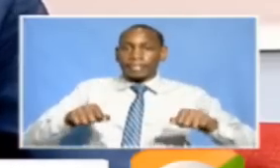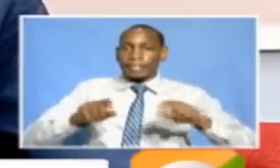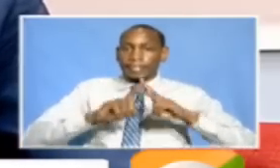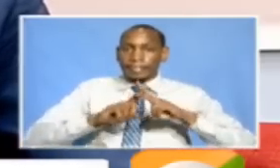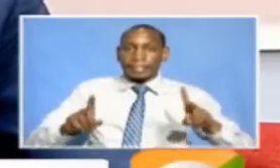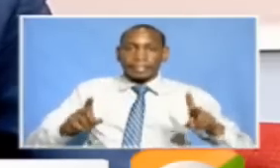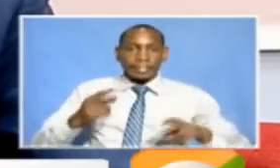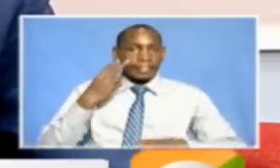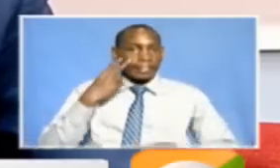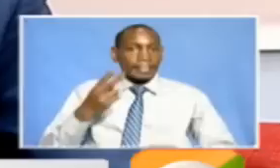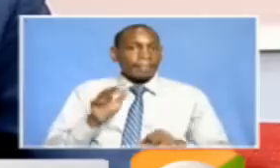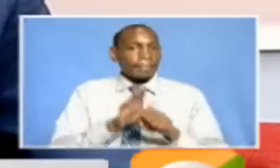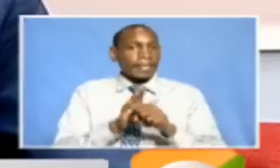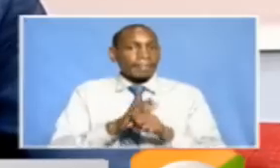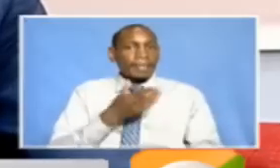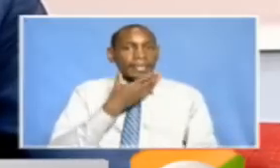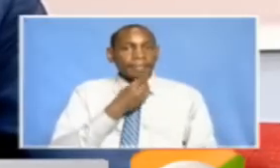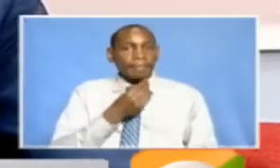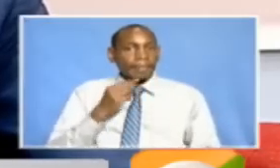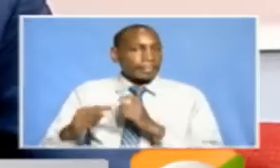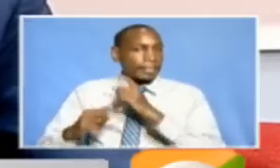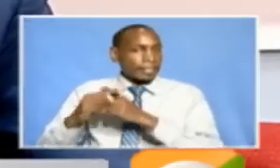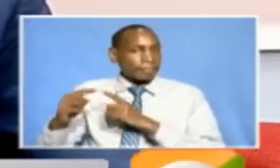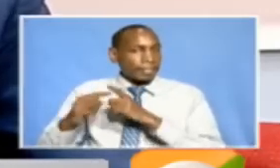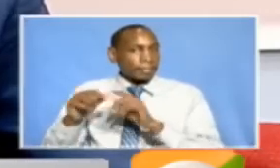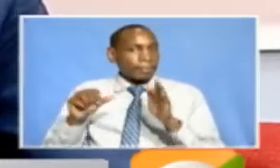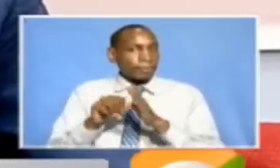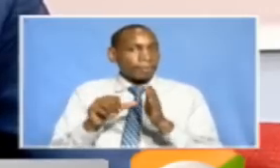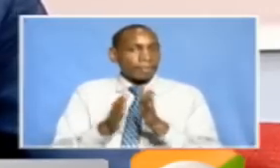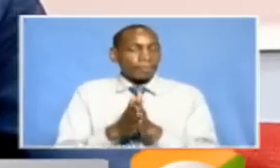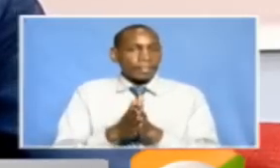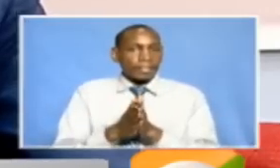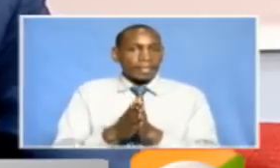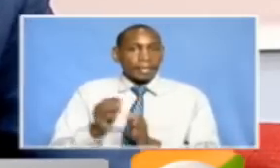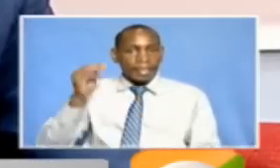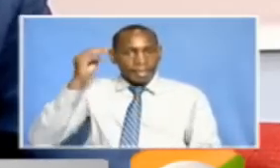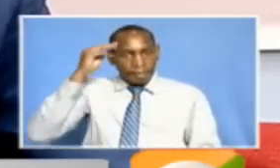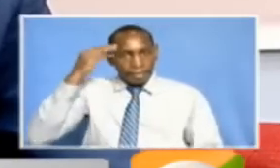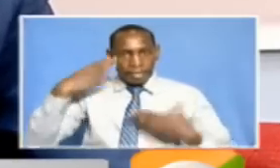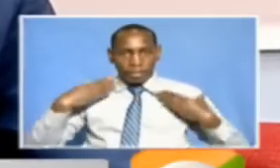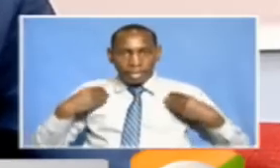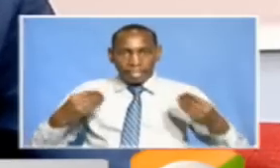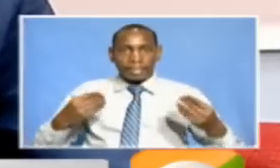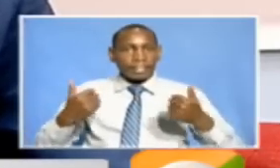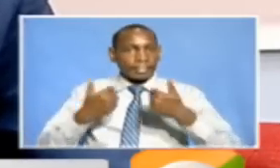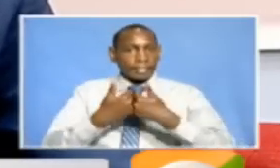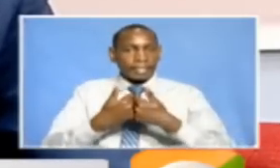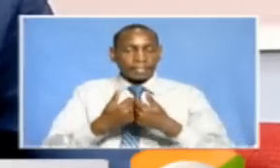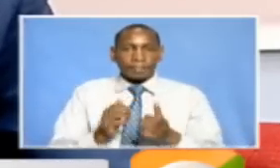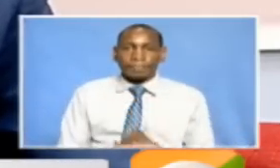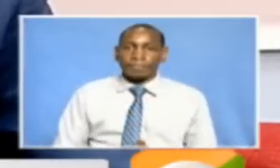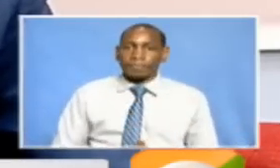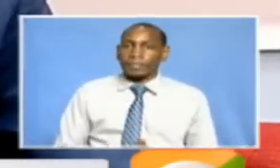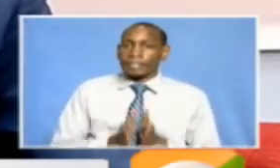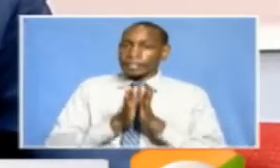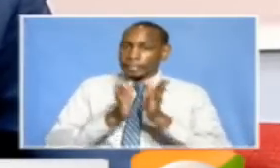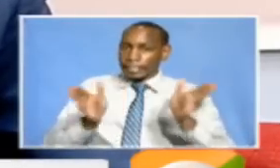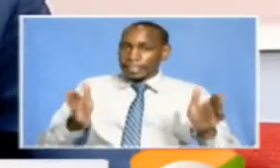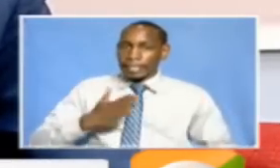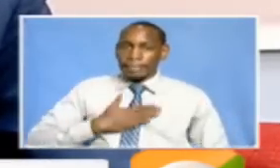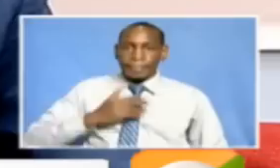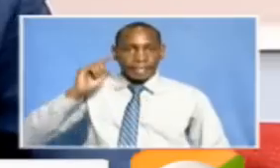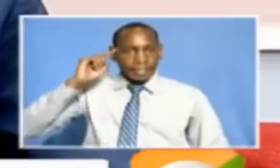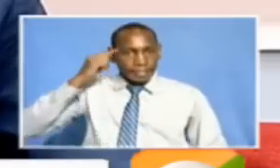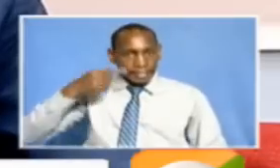to see a lot of men, you know, also experiencing issues to do with mental health challenges. Now, by and large, I think what